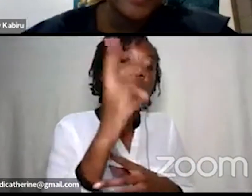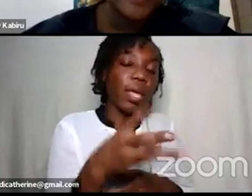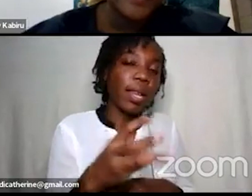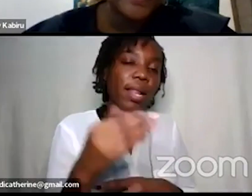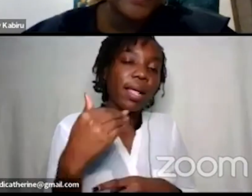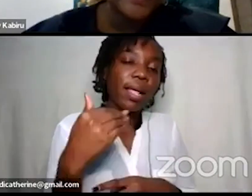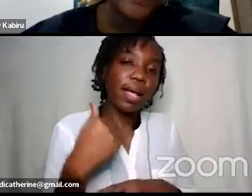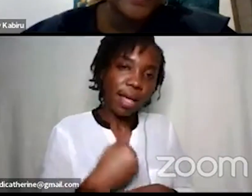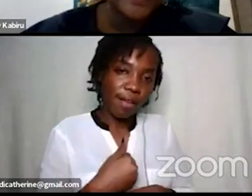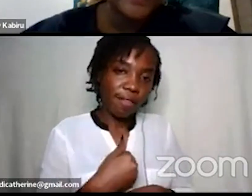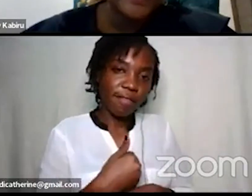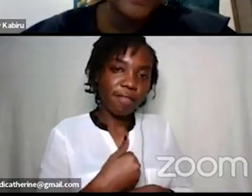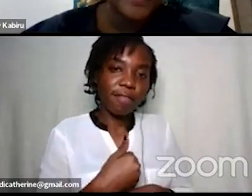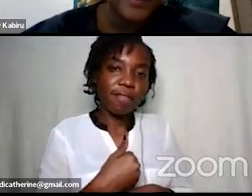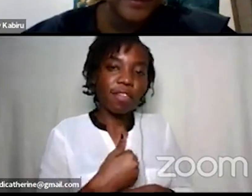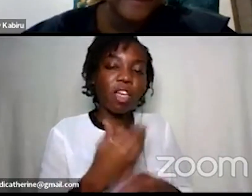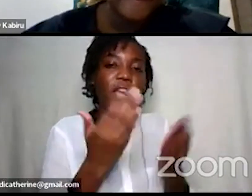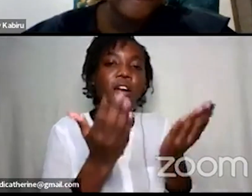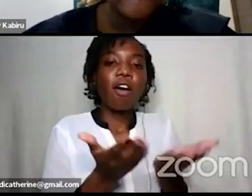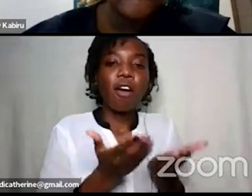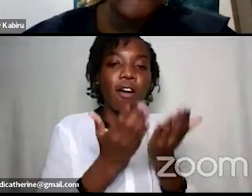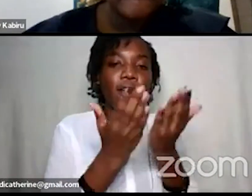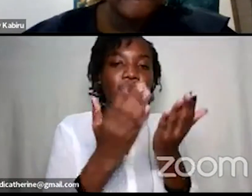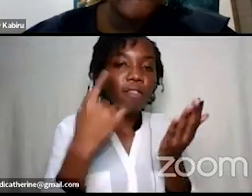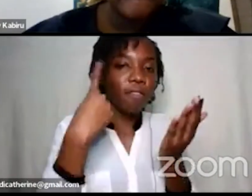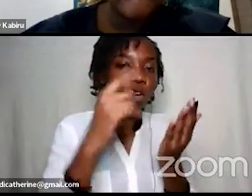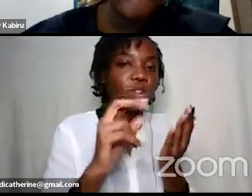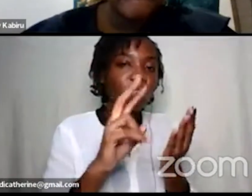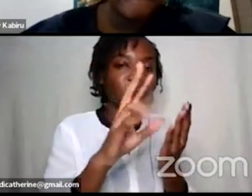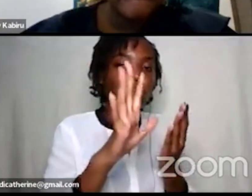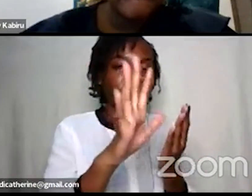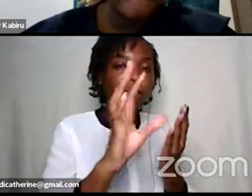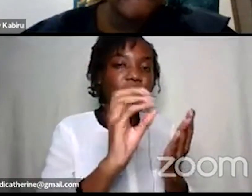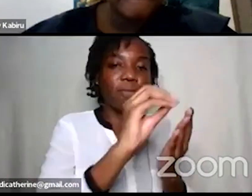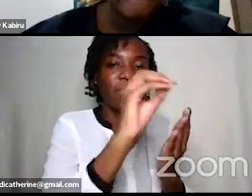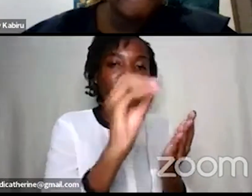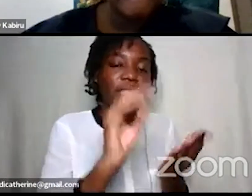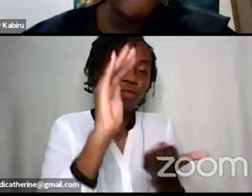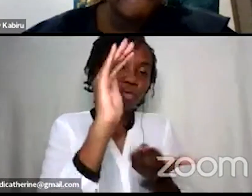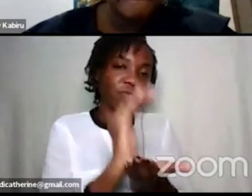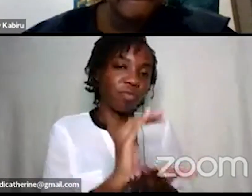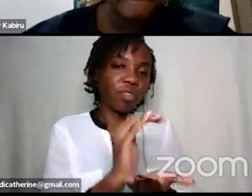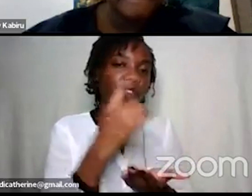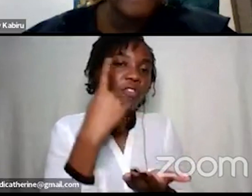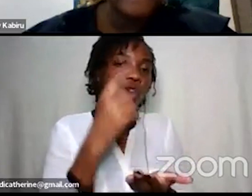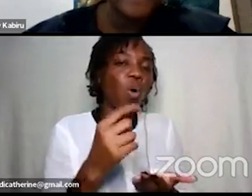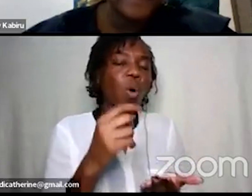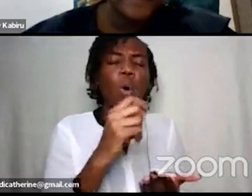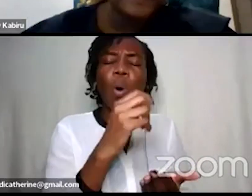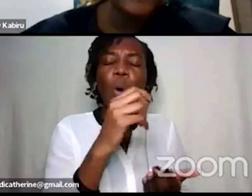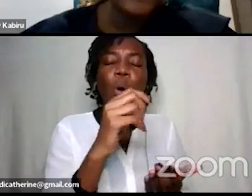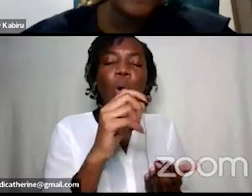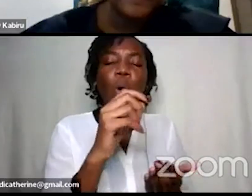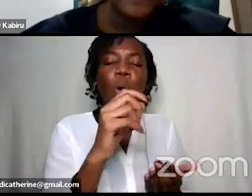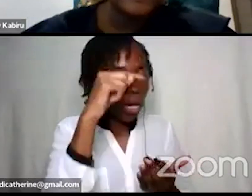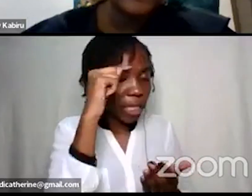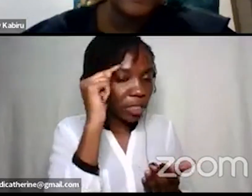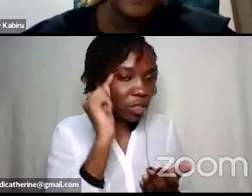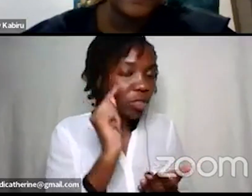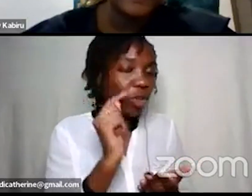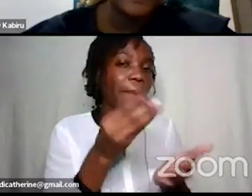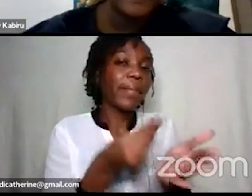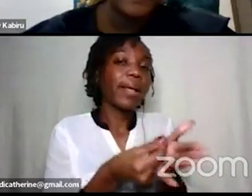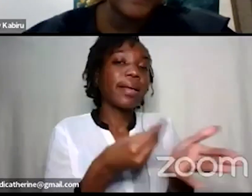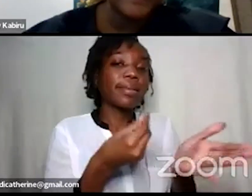have an offer of 25% discount of the original price. And